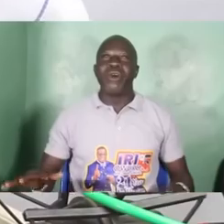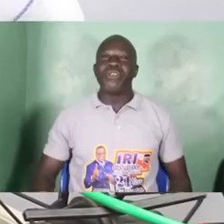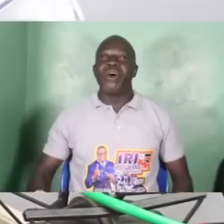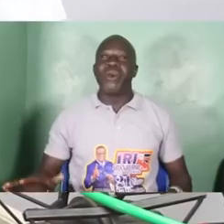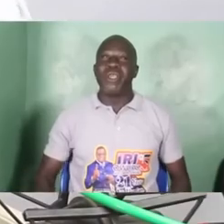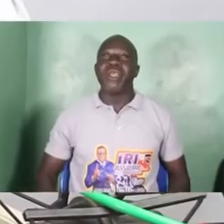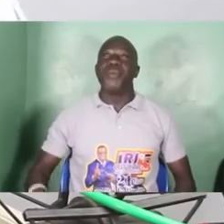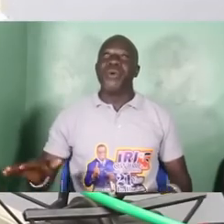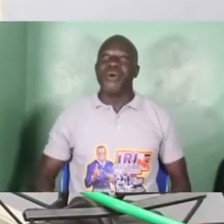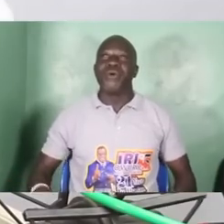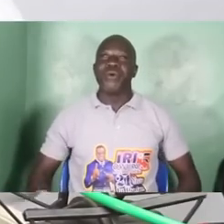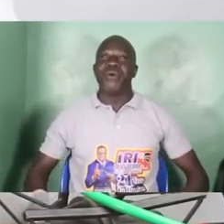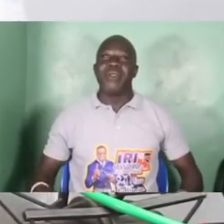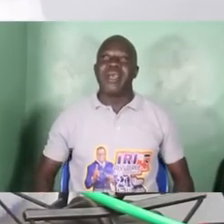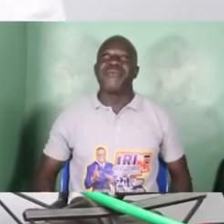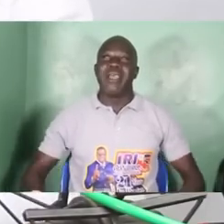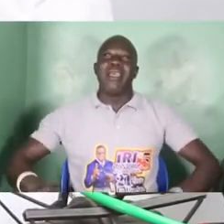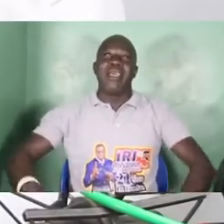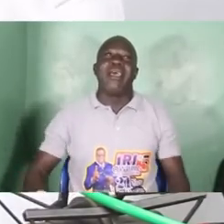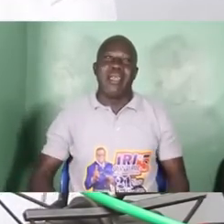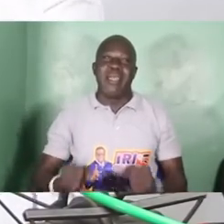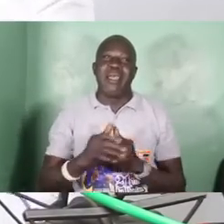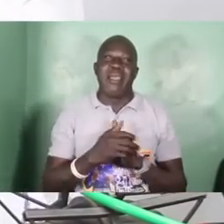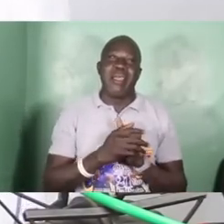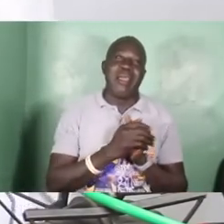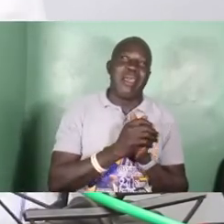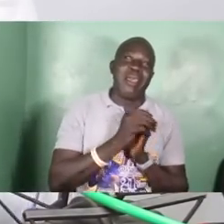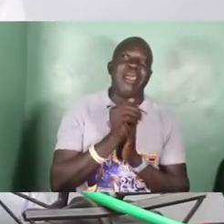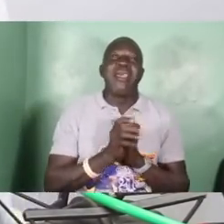Ojo ìbùkún yóò ṣe rọ̀,